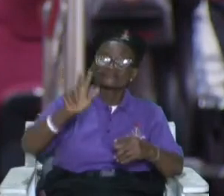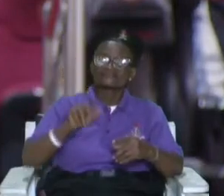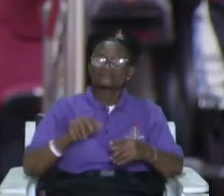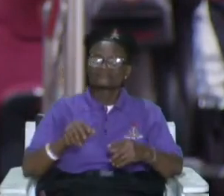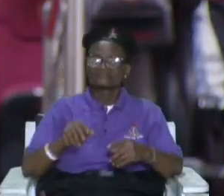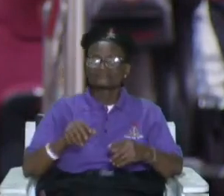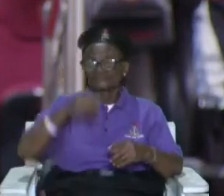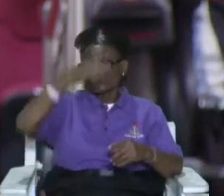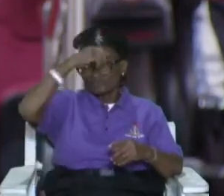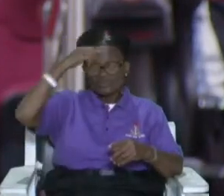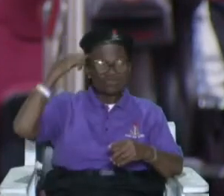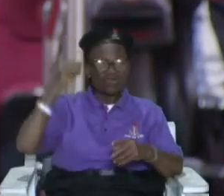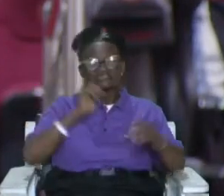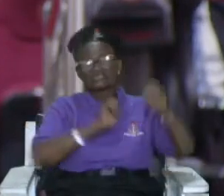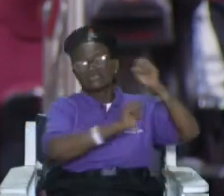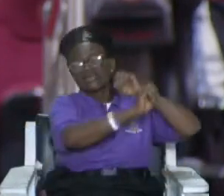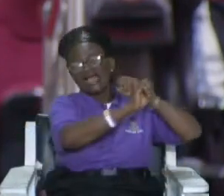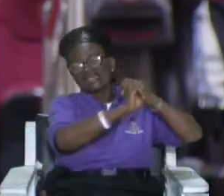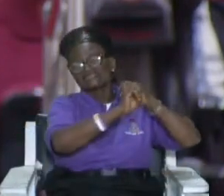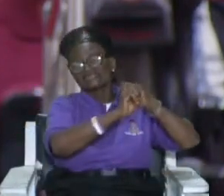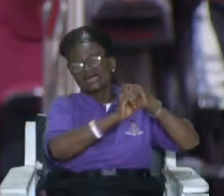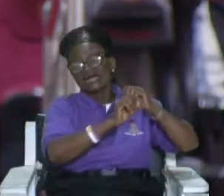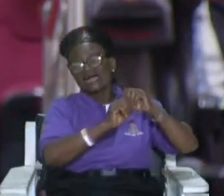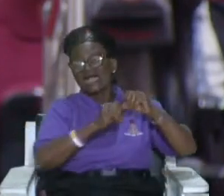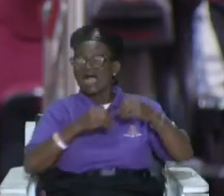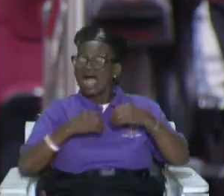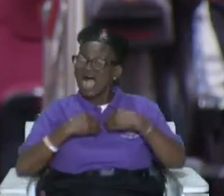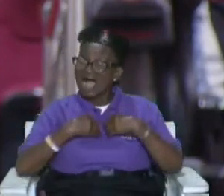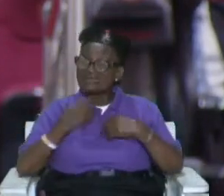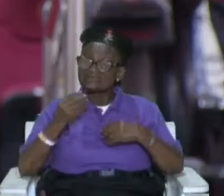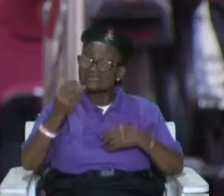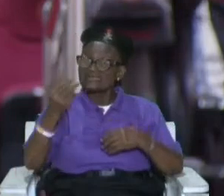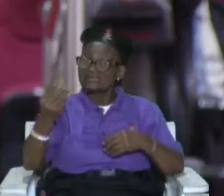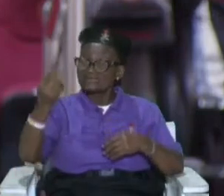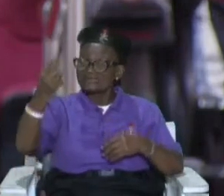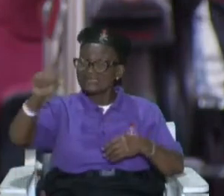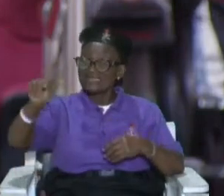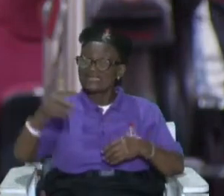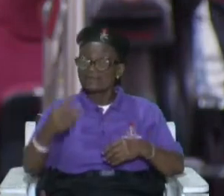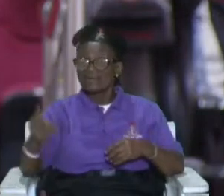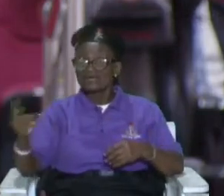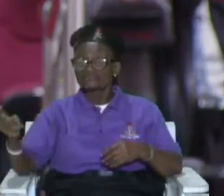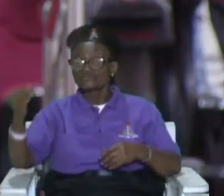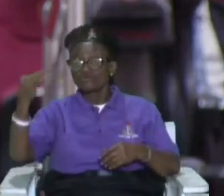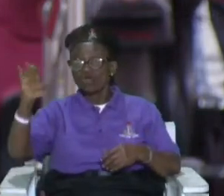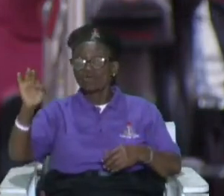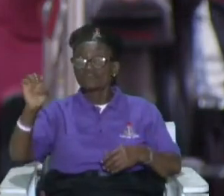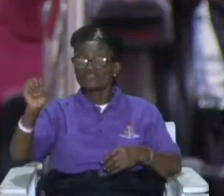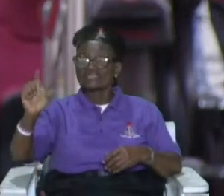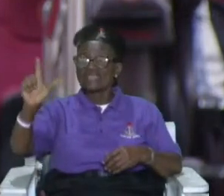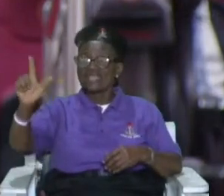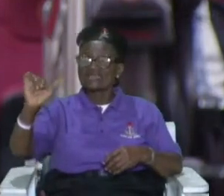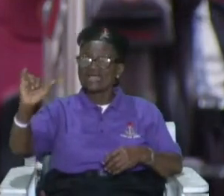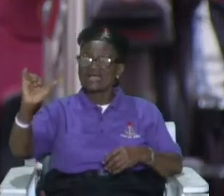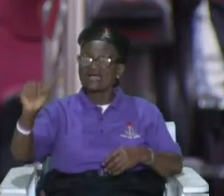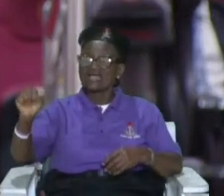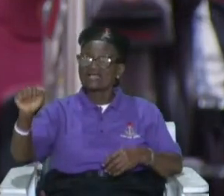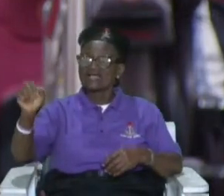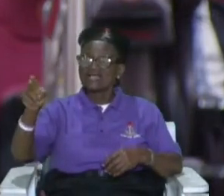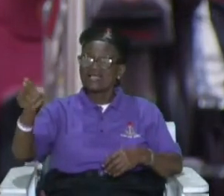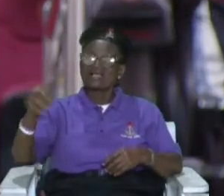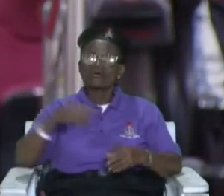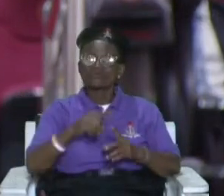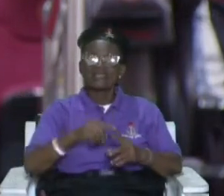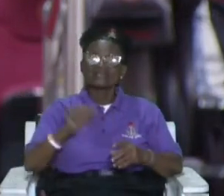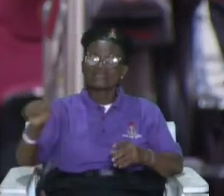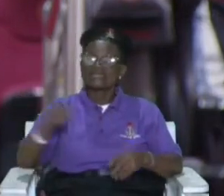23, because Elisha had the mantle of Elijah, when a king